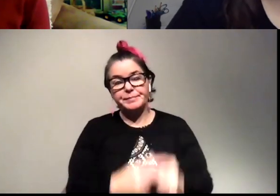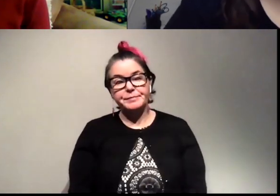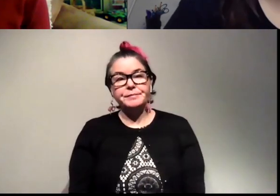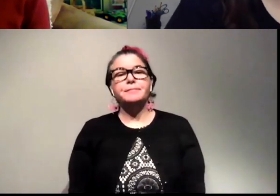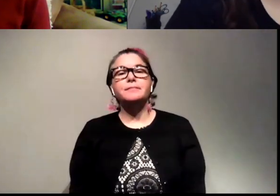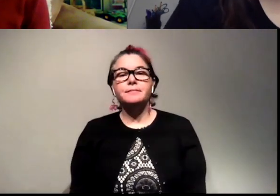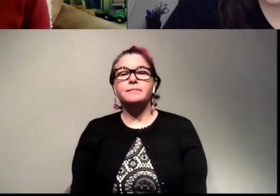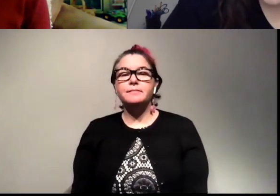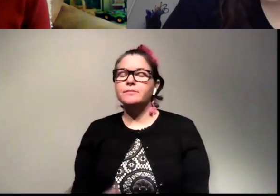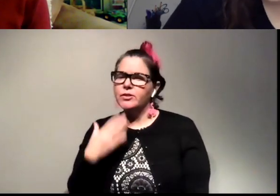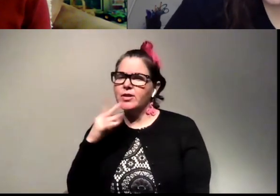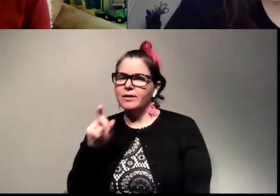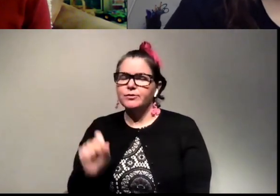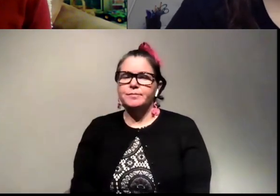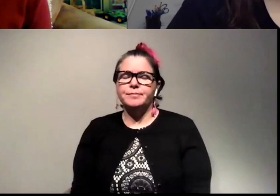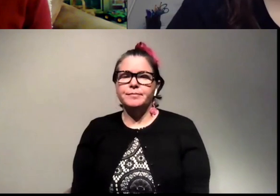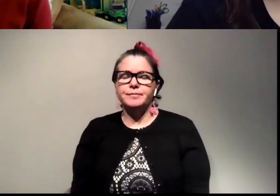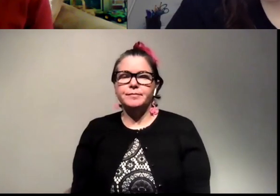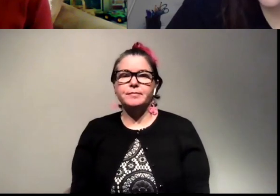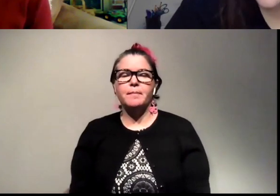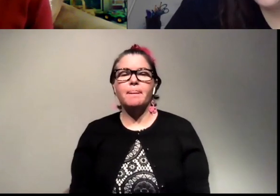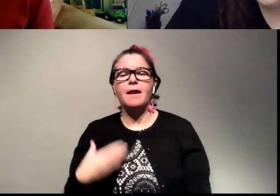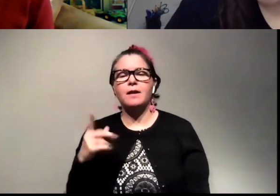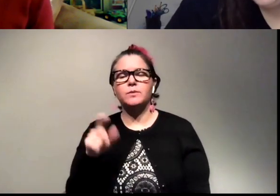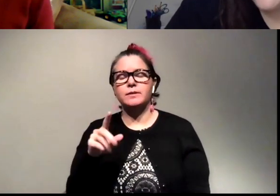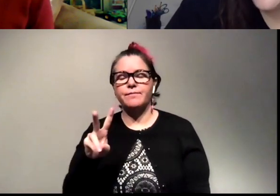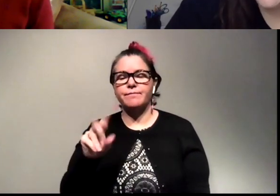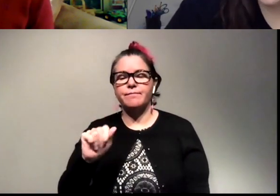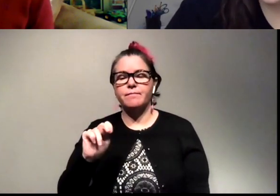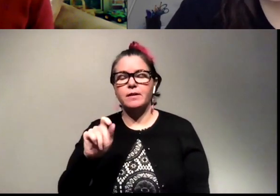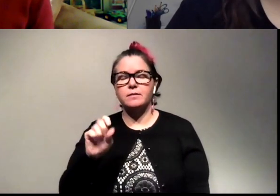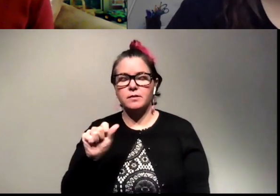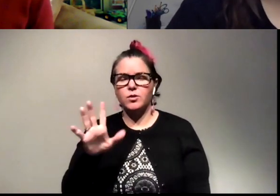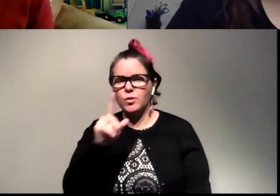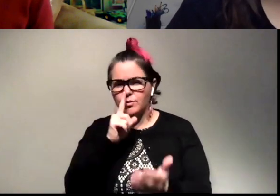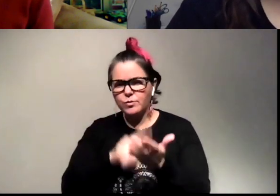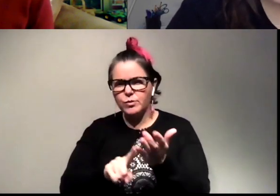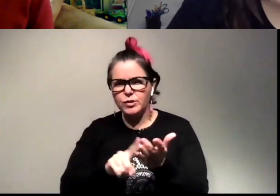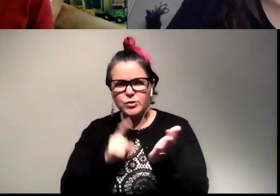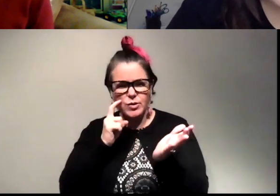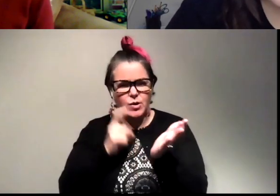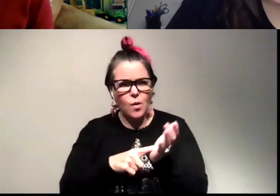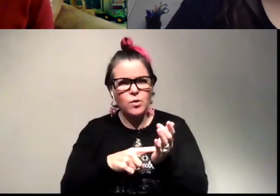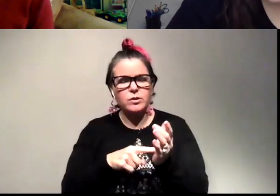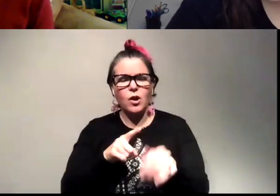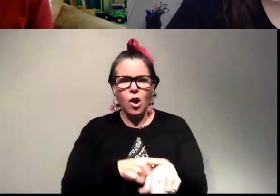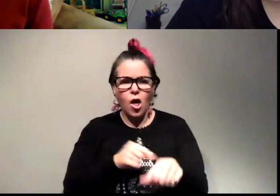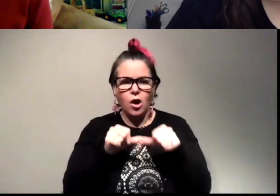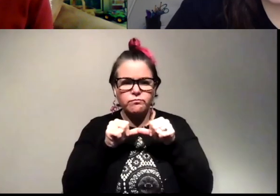Awesome. Great answer. The next question is from Vanessa. In your research, have you seen any long-term benefits